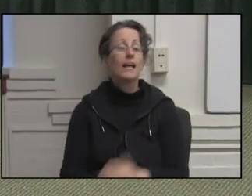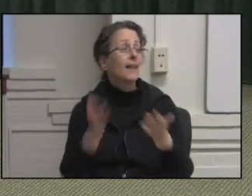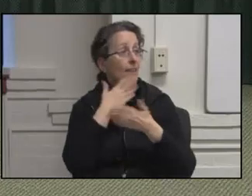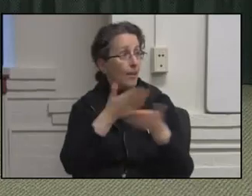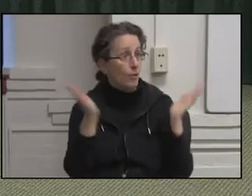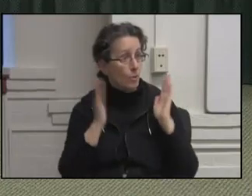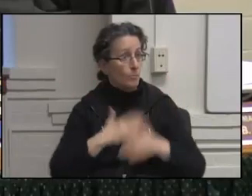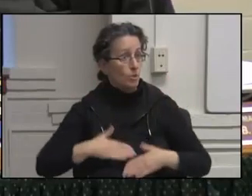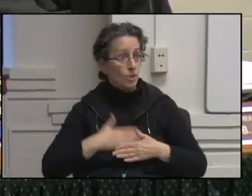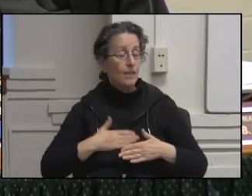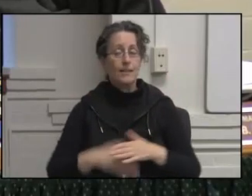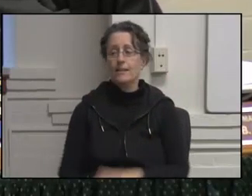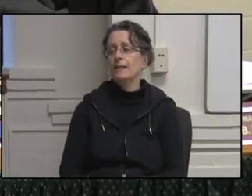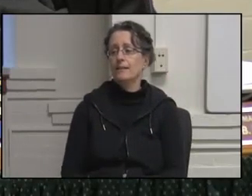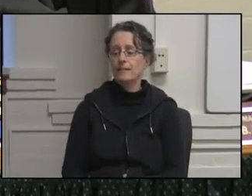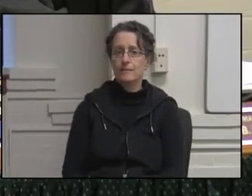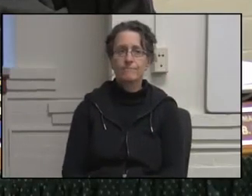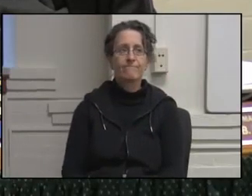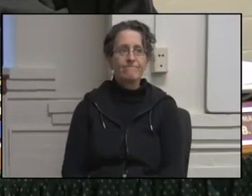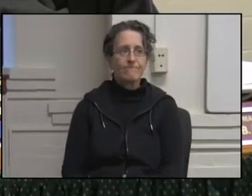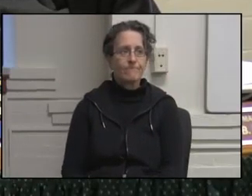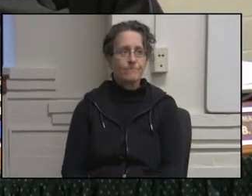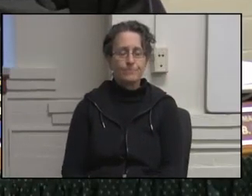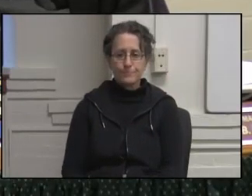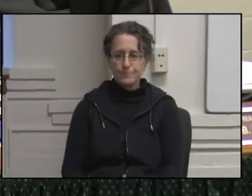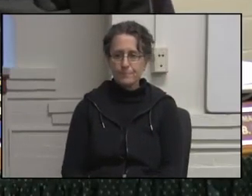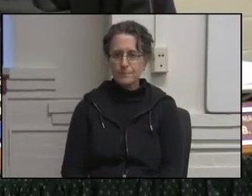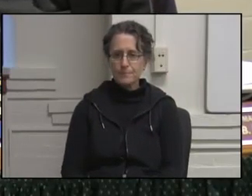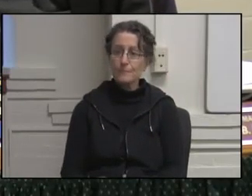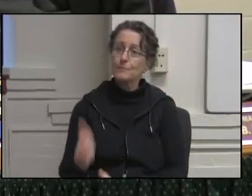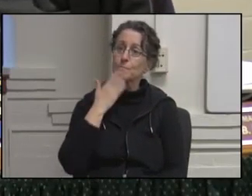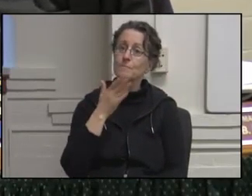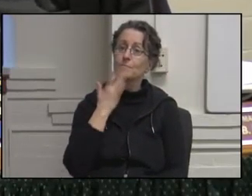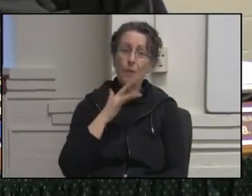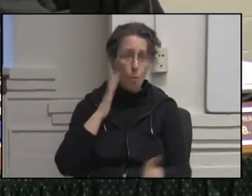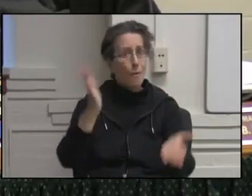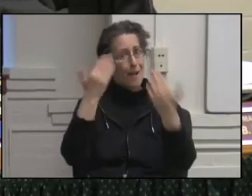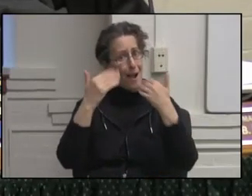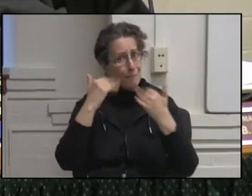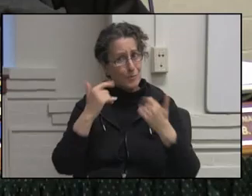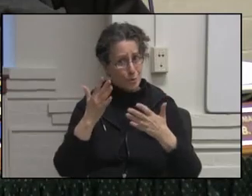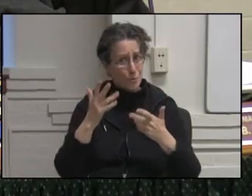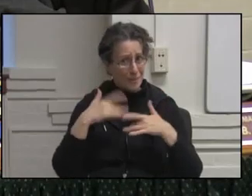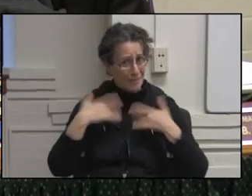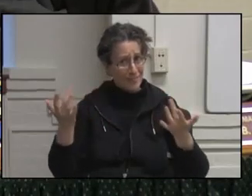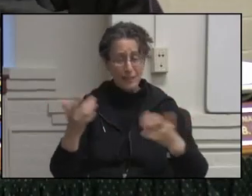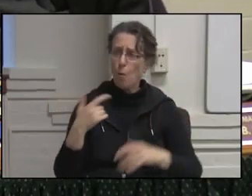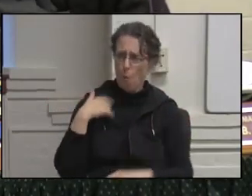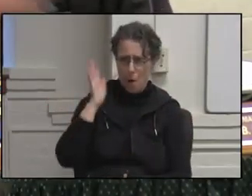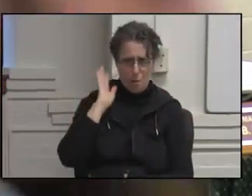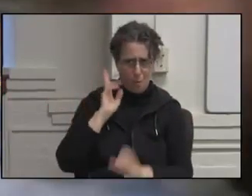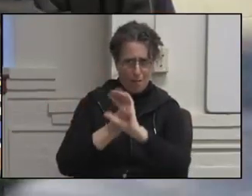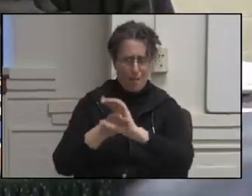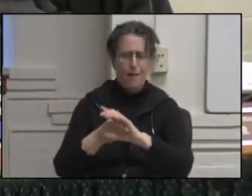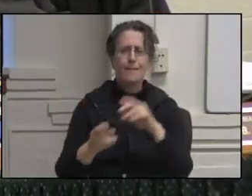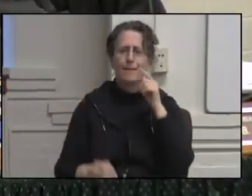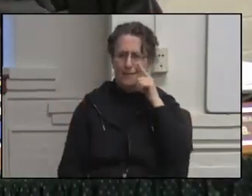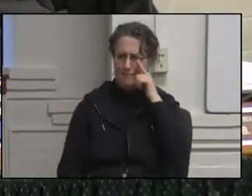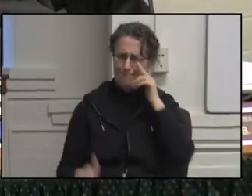guys. Appreciate it. Thank you. Good luck. Thank you. Excellent. Come visit. Oh, I'll be